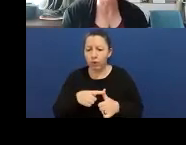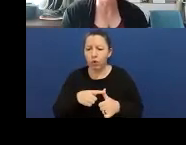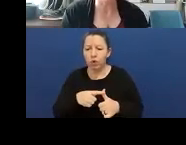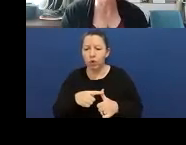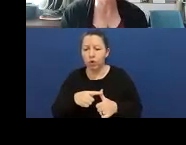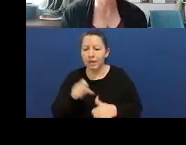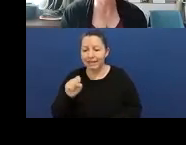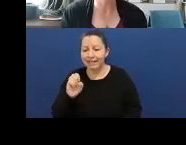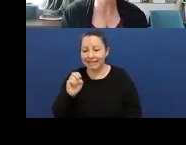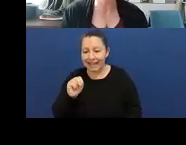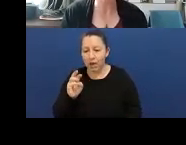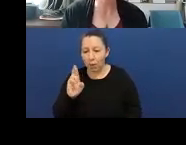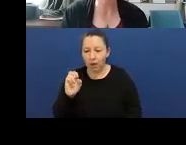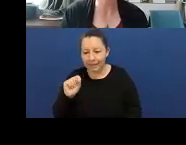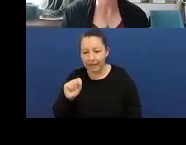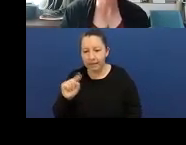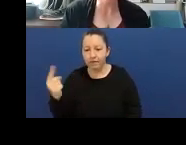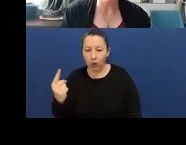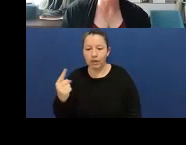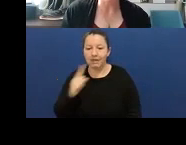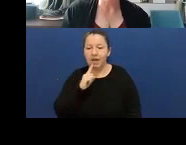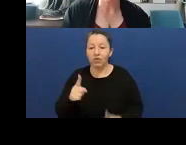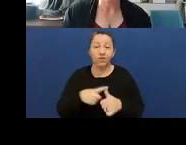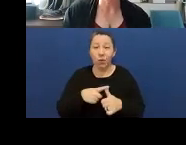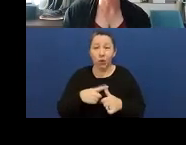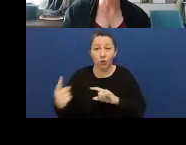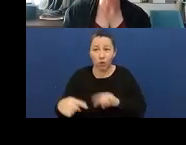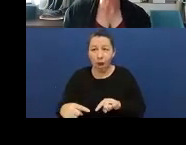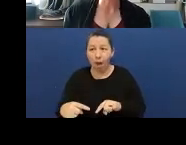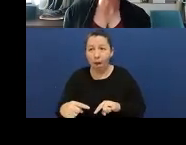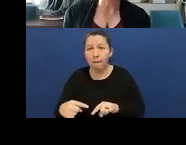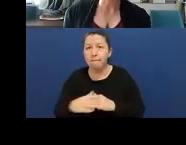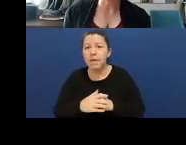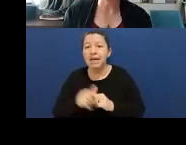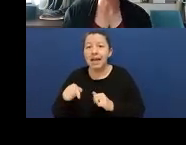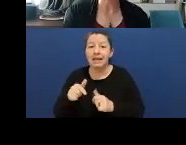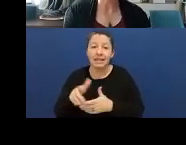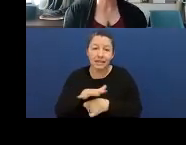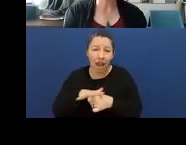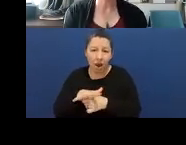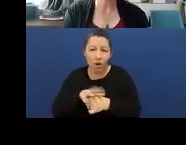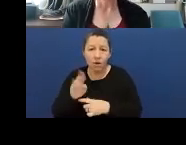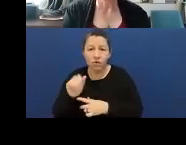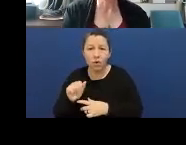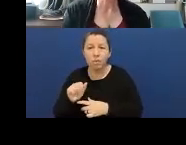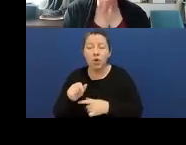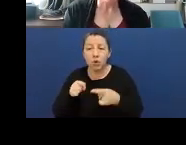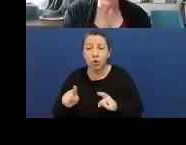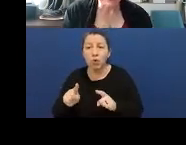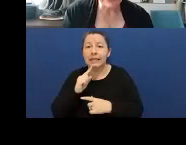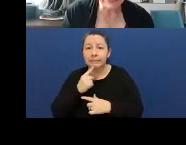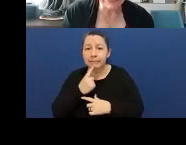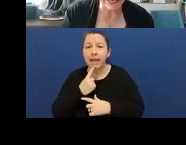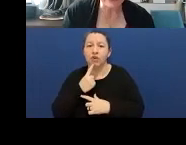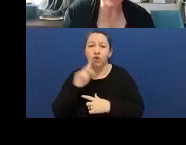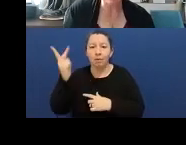of Nubia during this major political shift that was anti-Nubian in many ways.